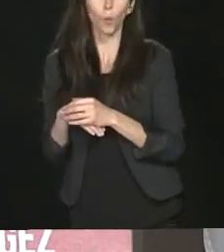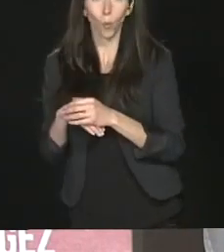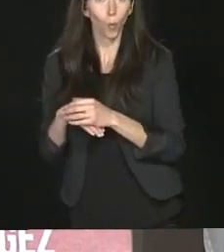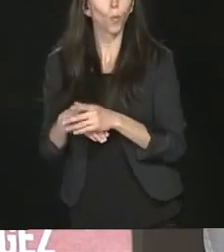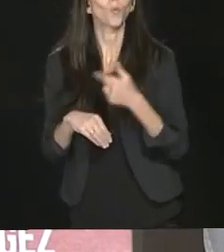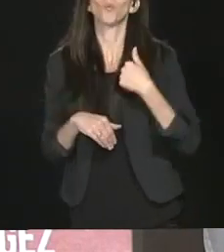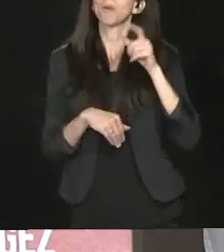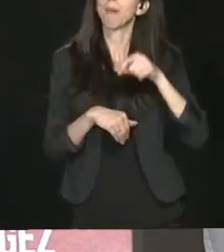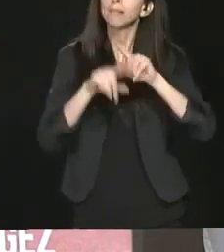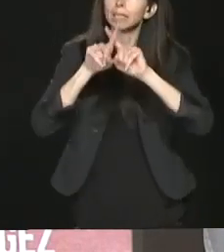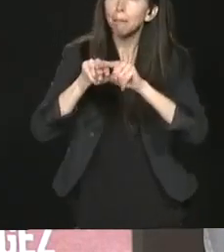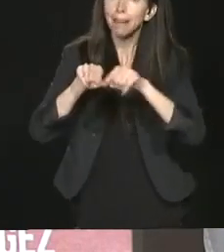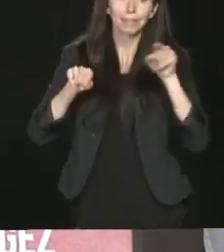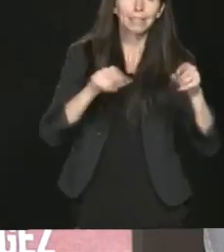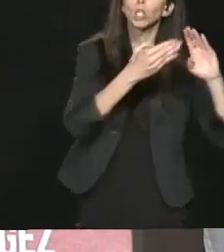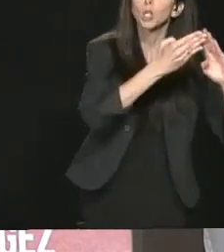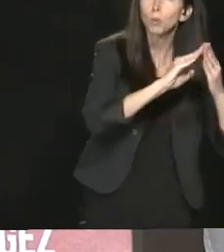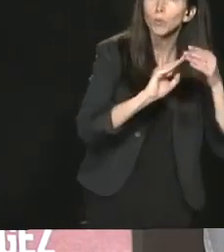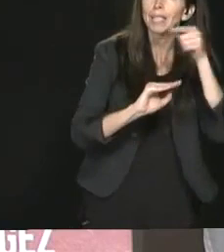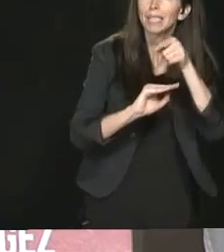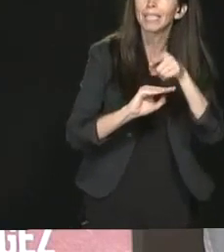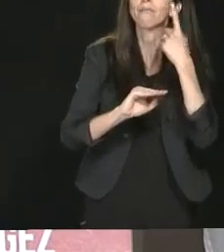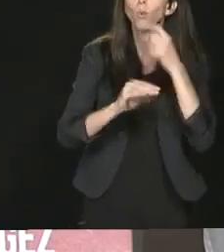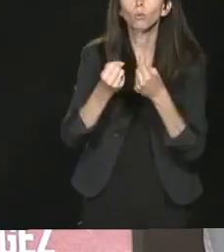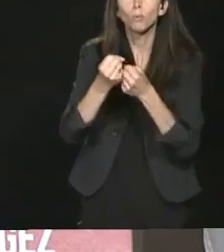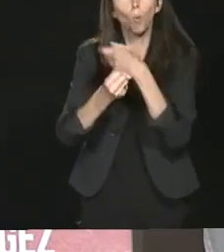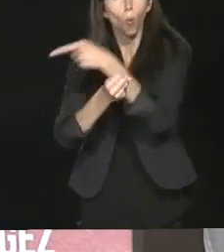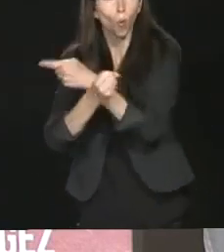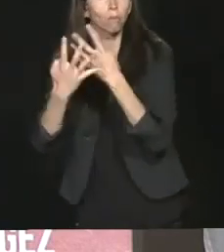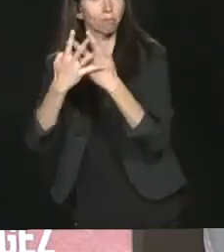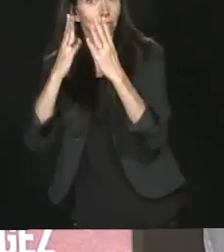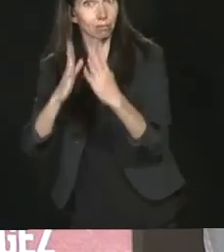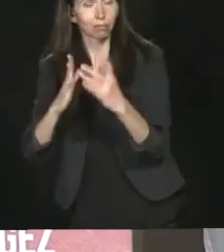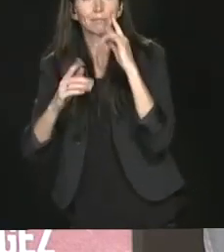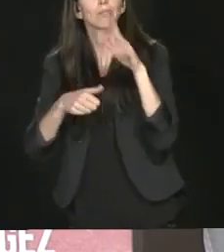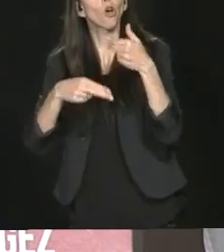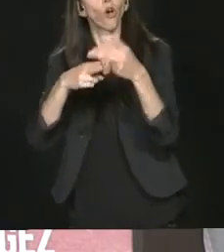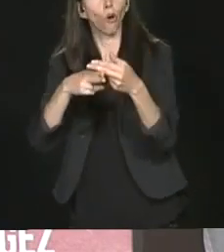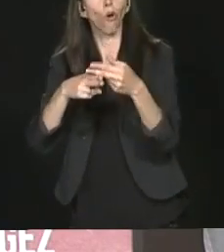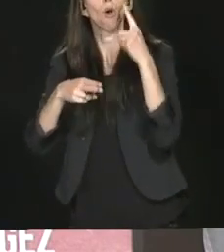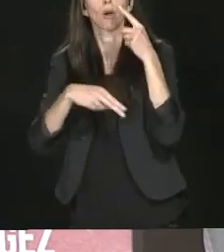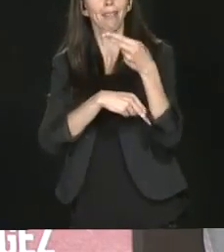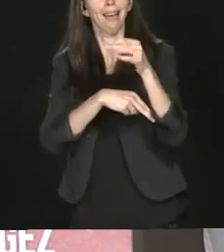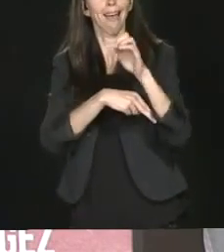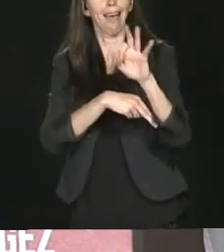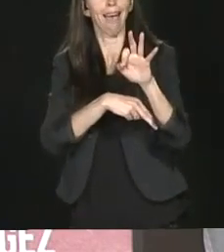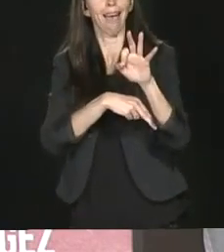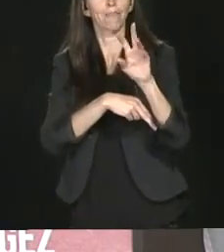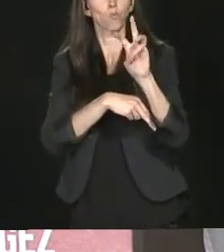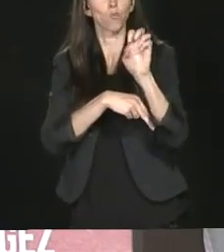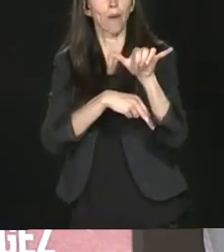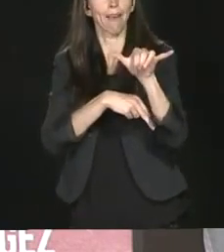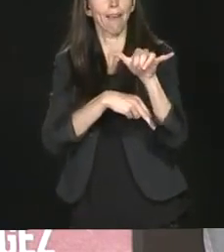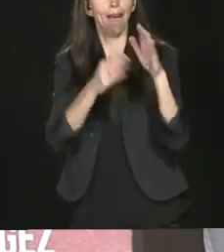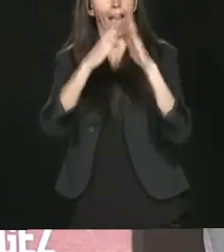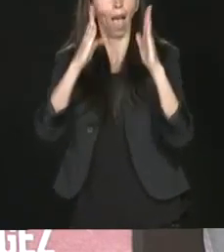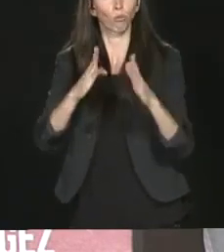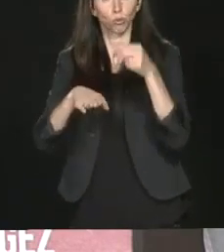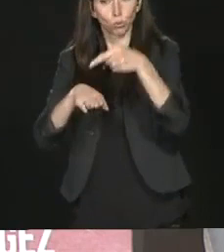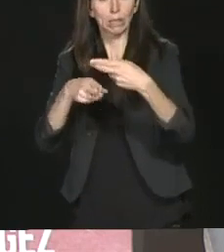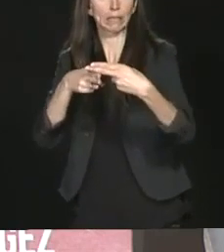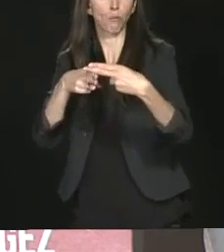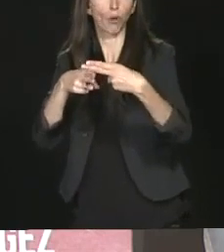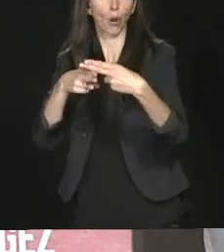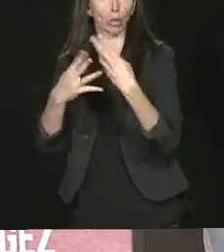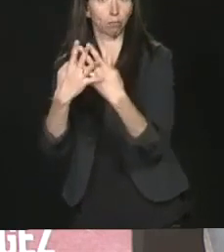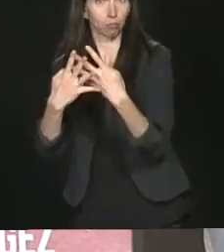commonly known as halfway houses, are a critical component to this process. National voluntary organizations support the